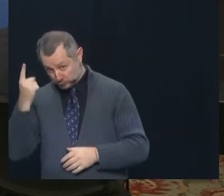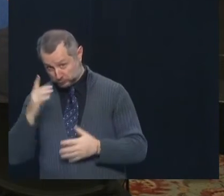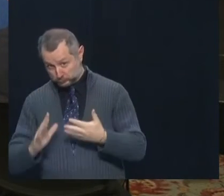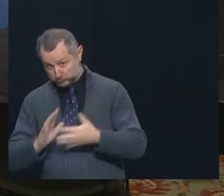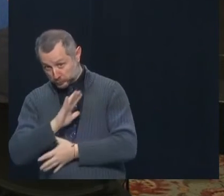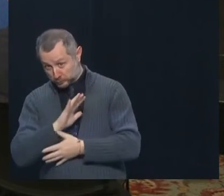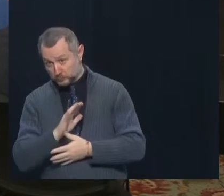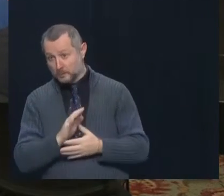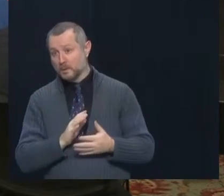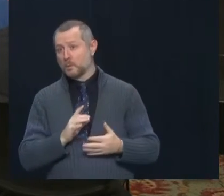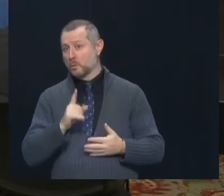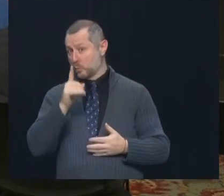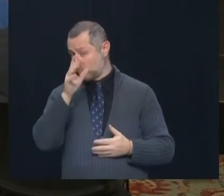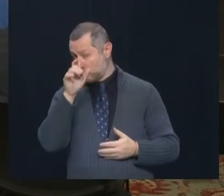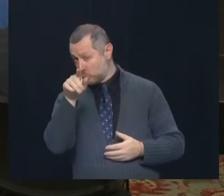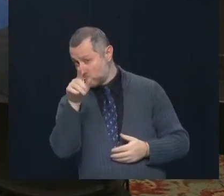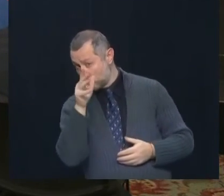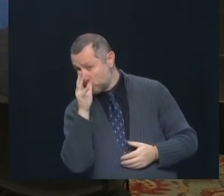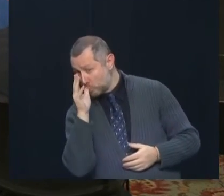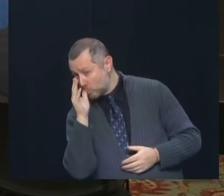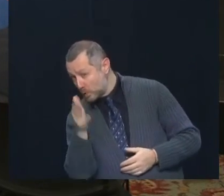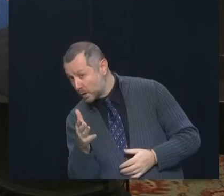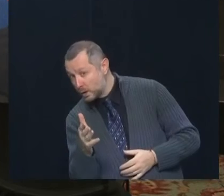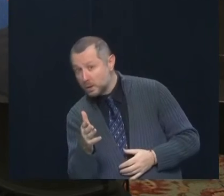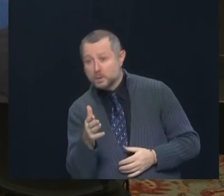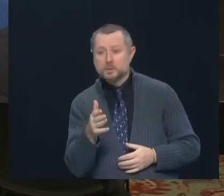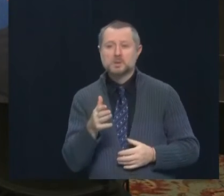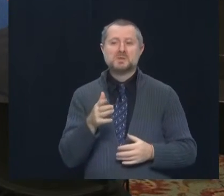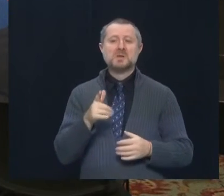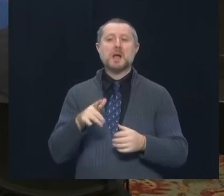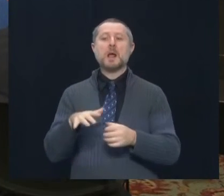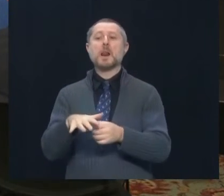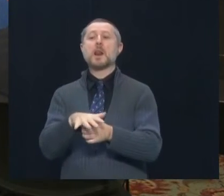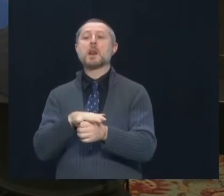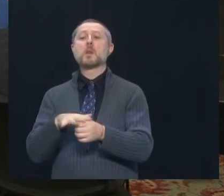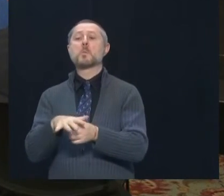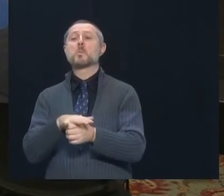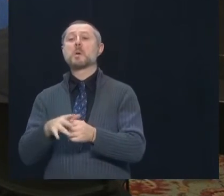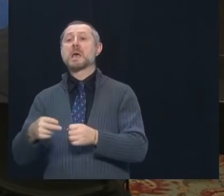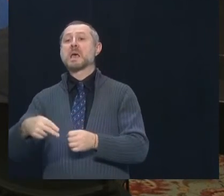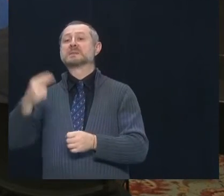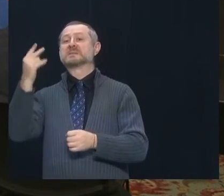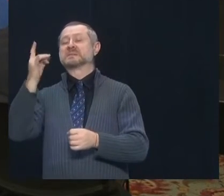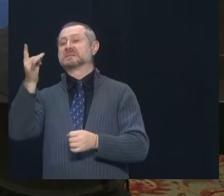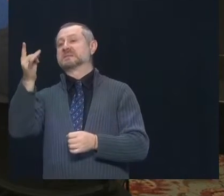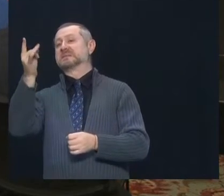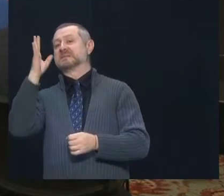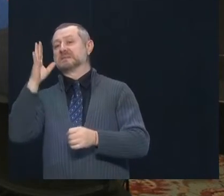going to be prioritized in areas with high prevalence of COVID first within